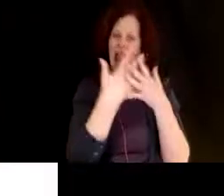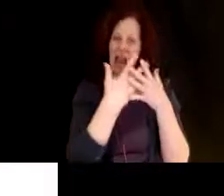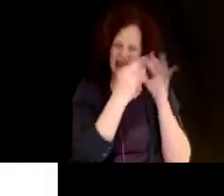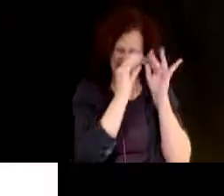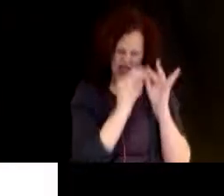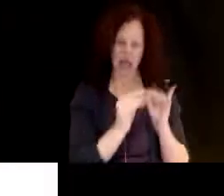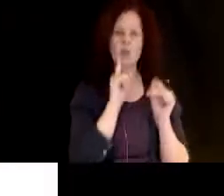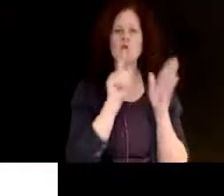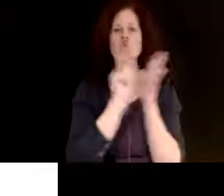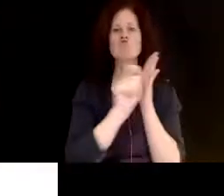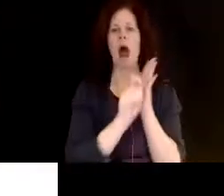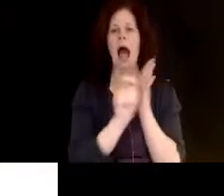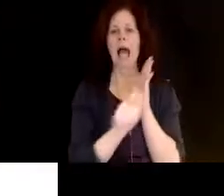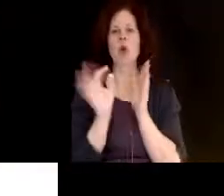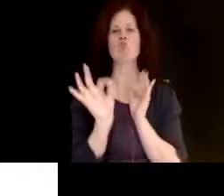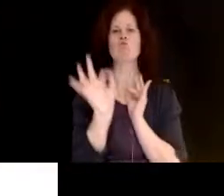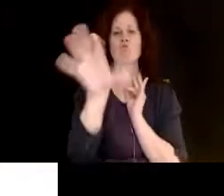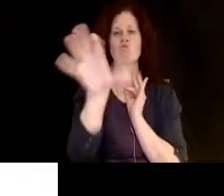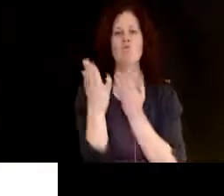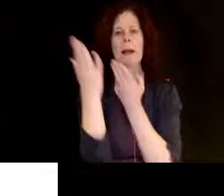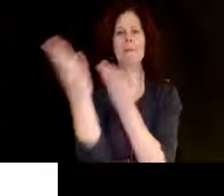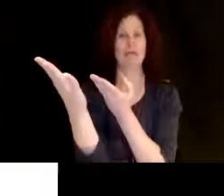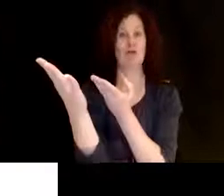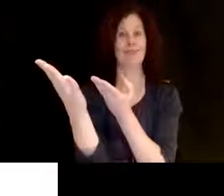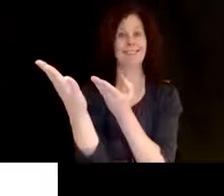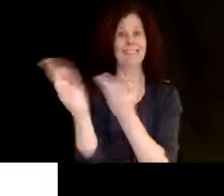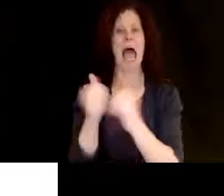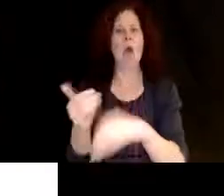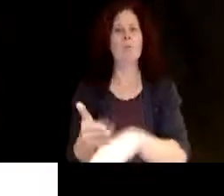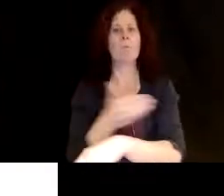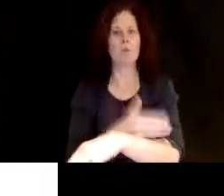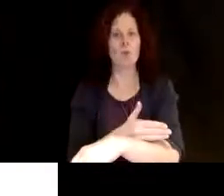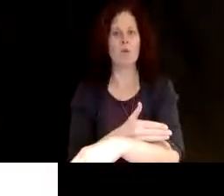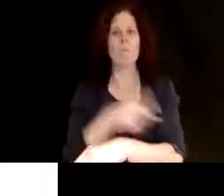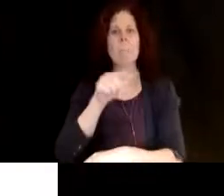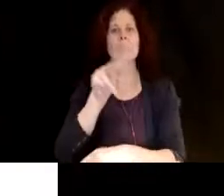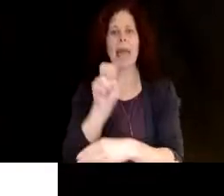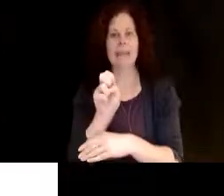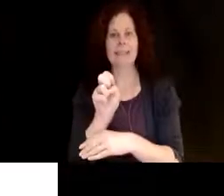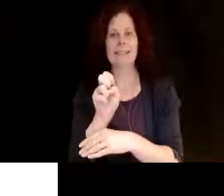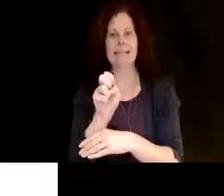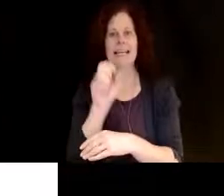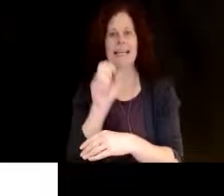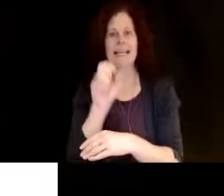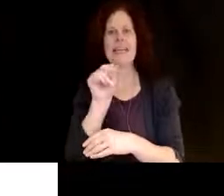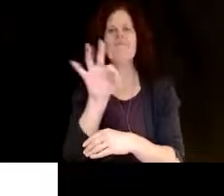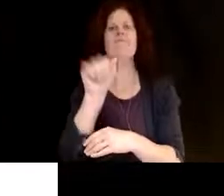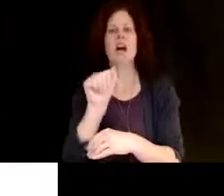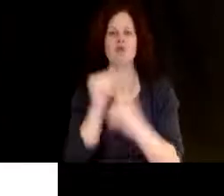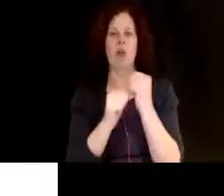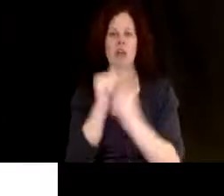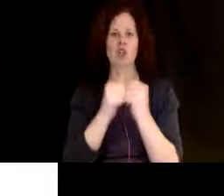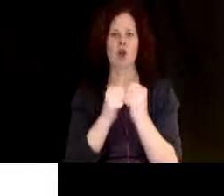the region for building pedestrian infrastructure near transit. And rather than give you